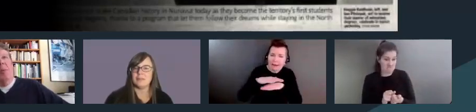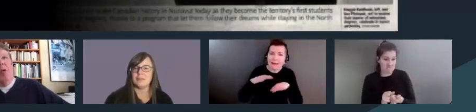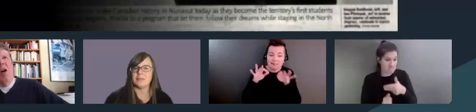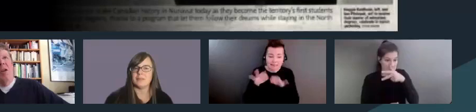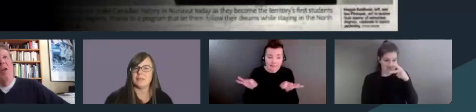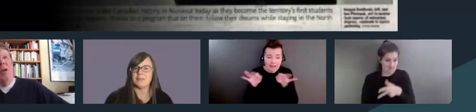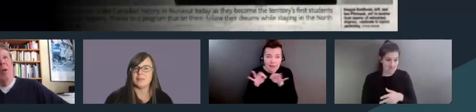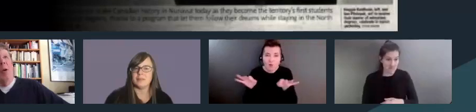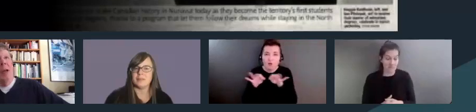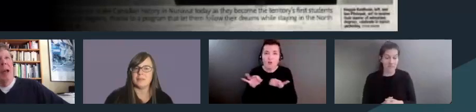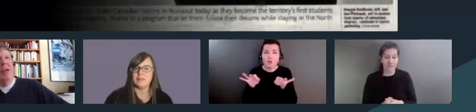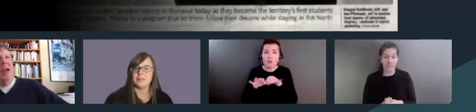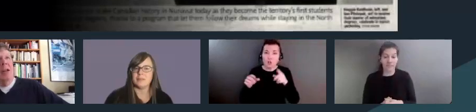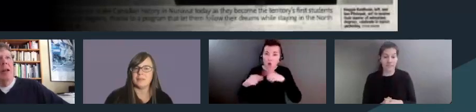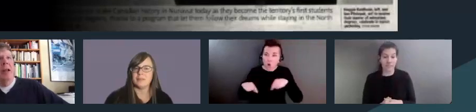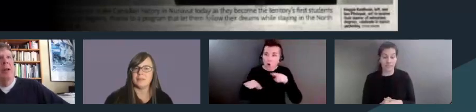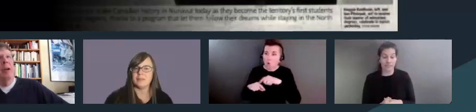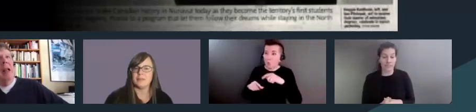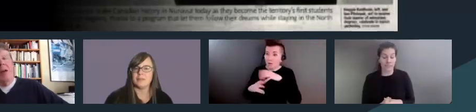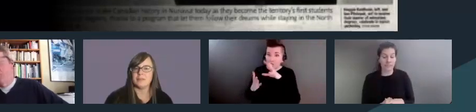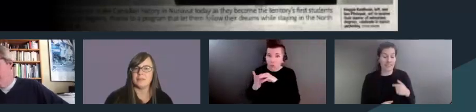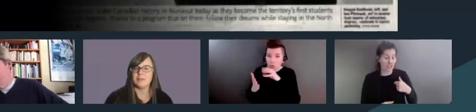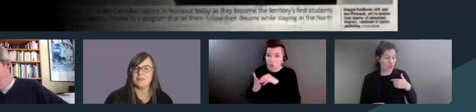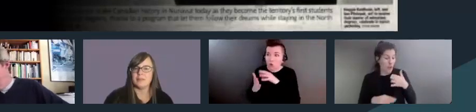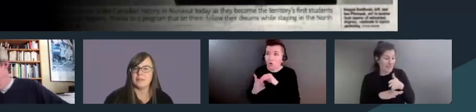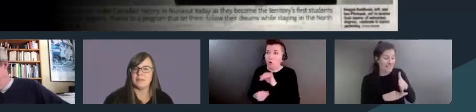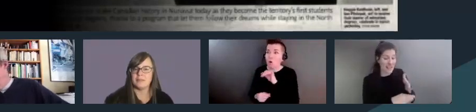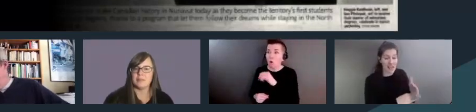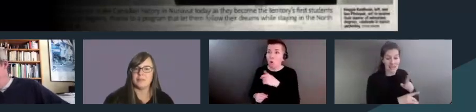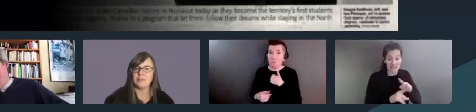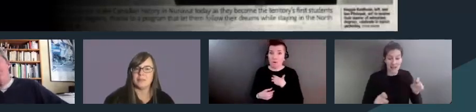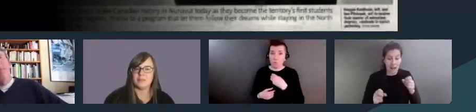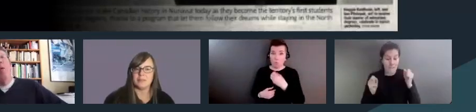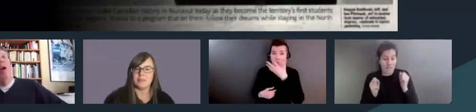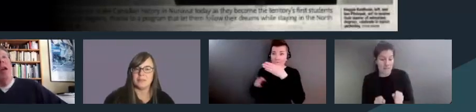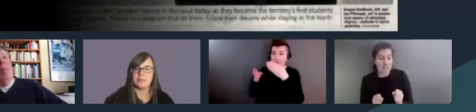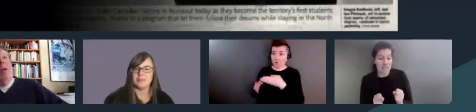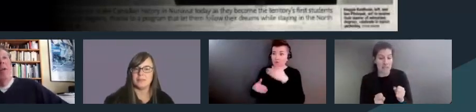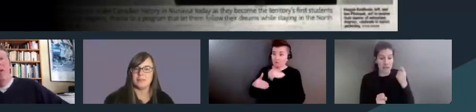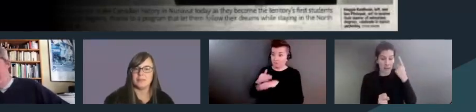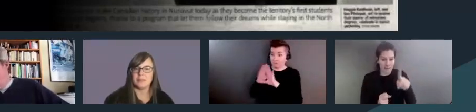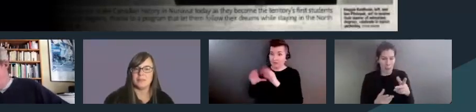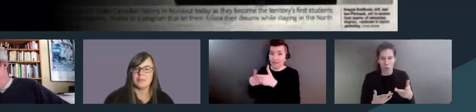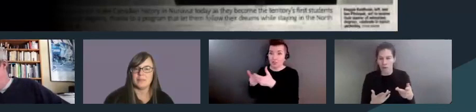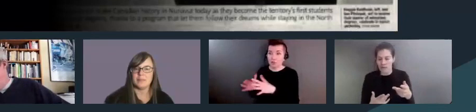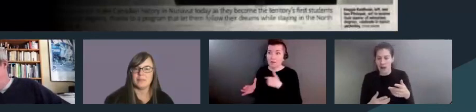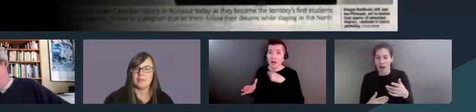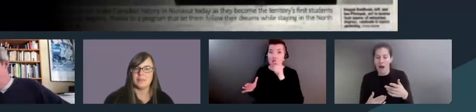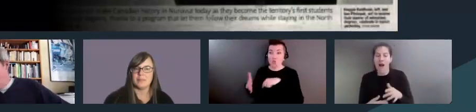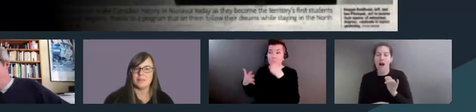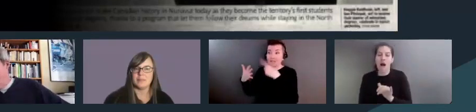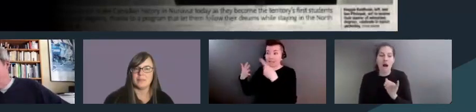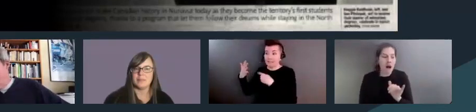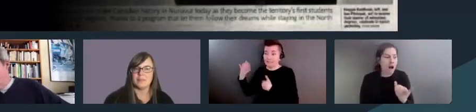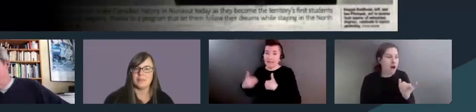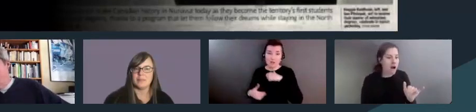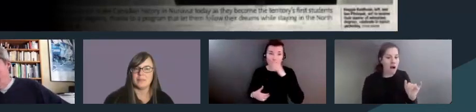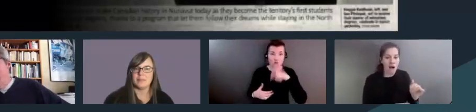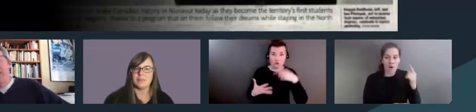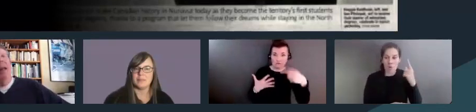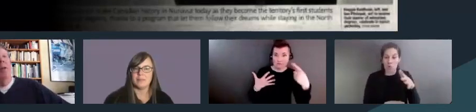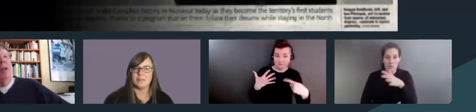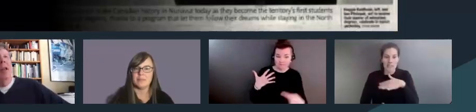straightforward things about not to do going as a Kadanak into a classroom. There were a number of evening adult